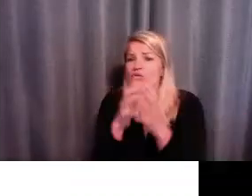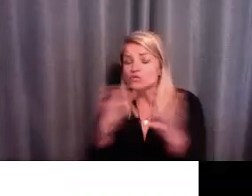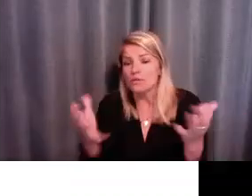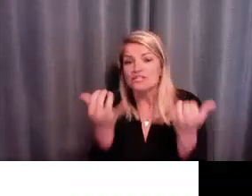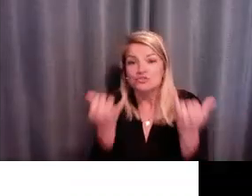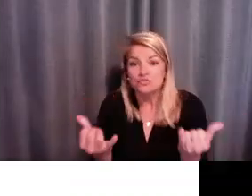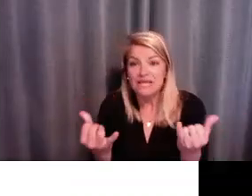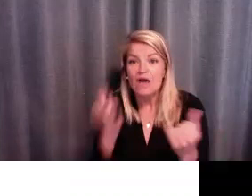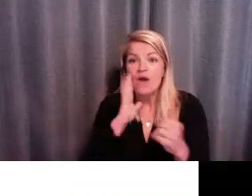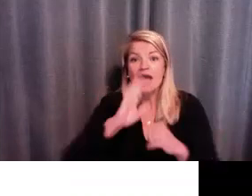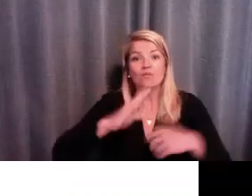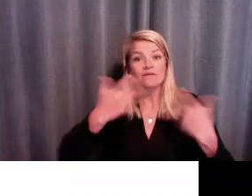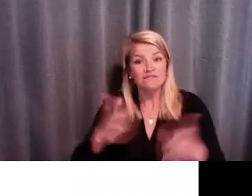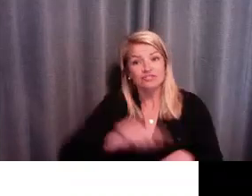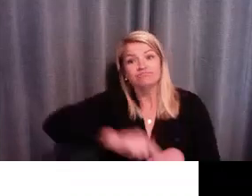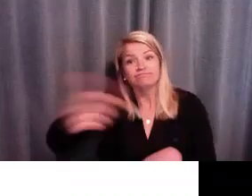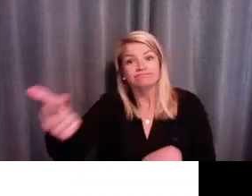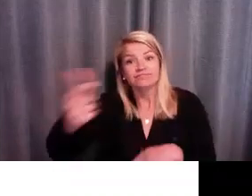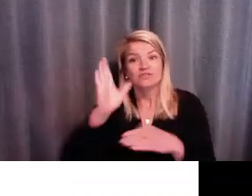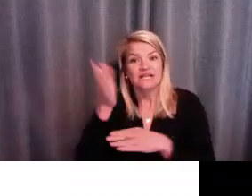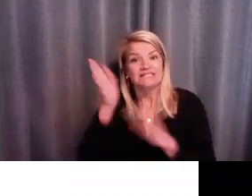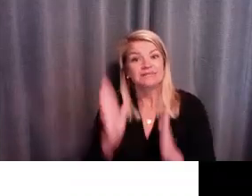and Hadi next. Thank you very much.